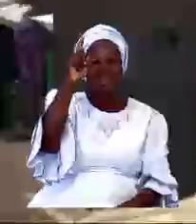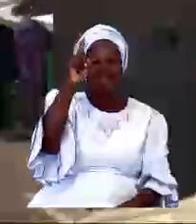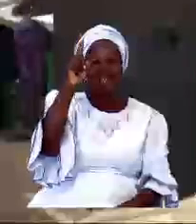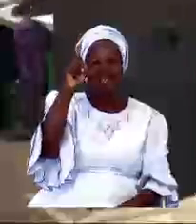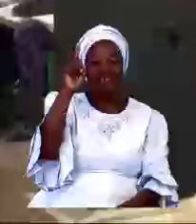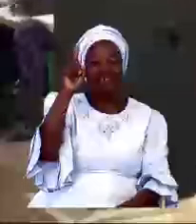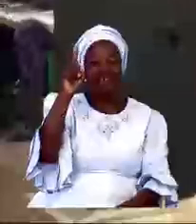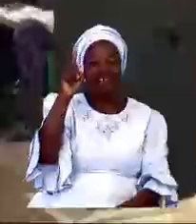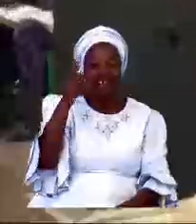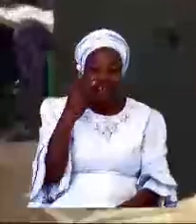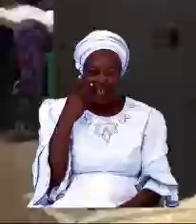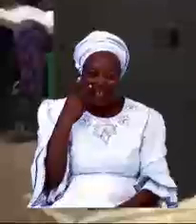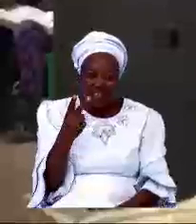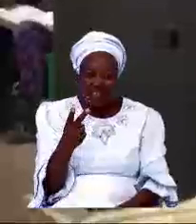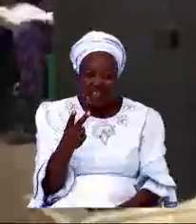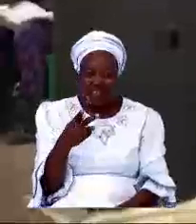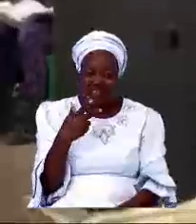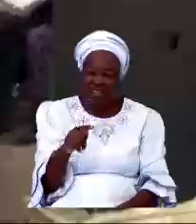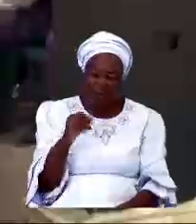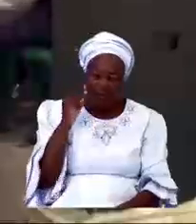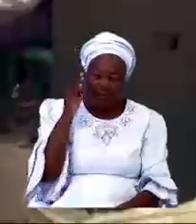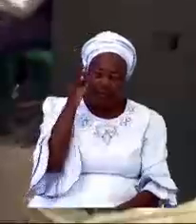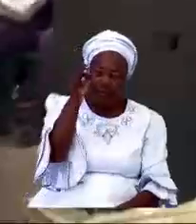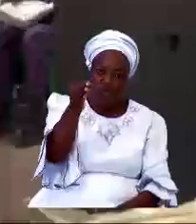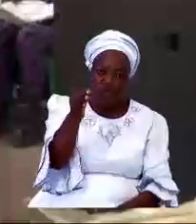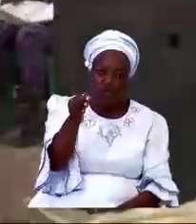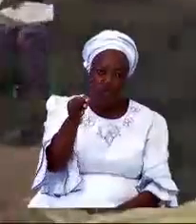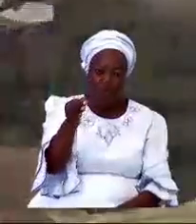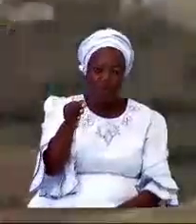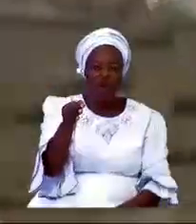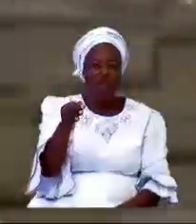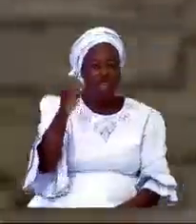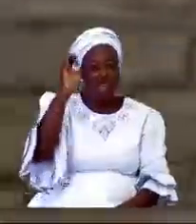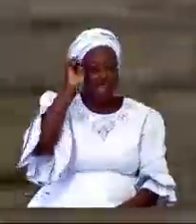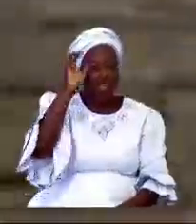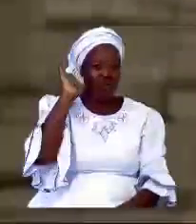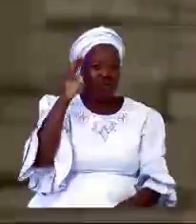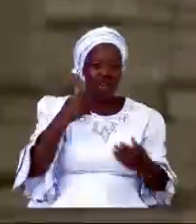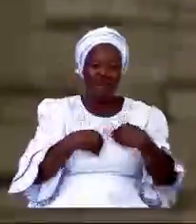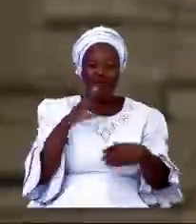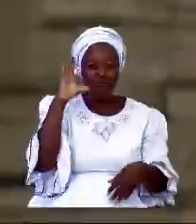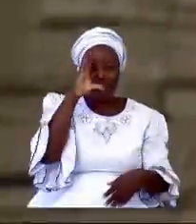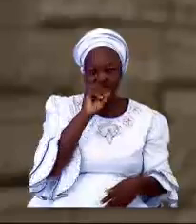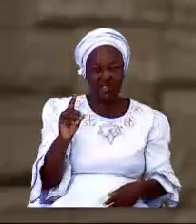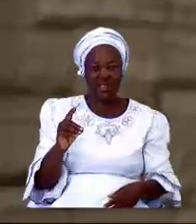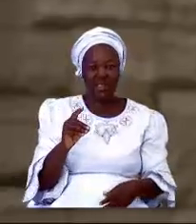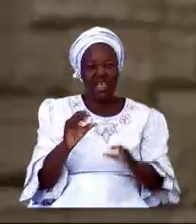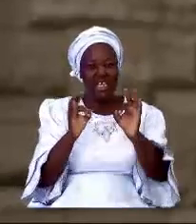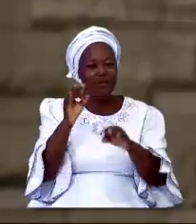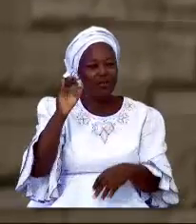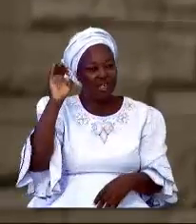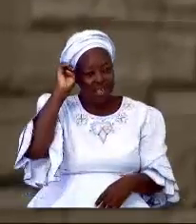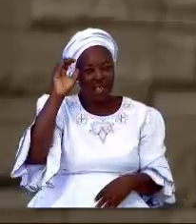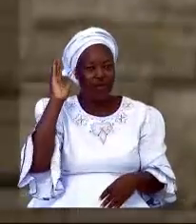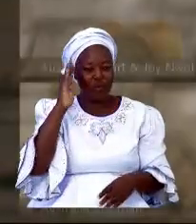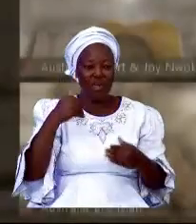And Elijah went up. Look at the future he would have